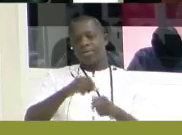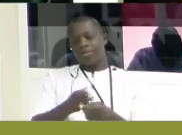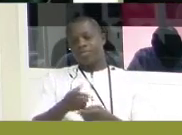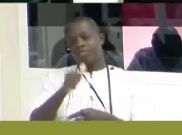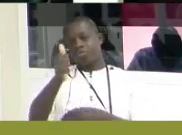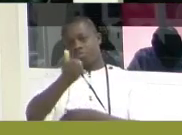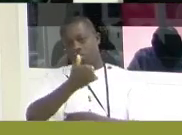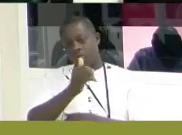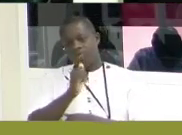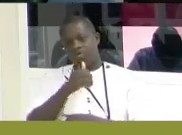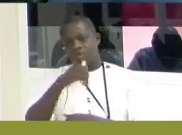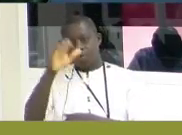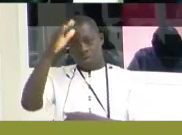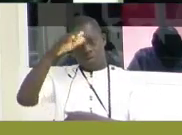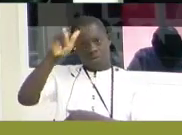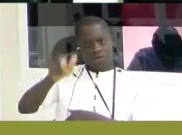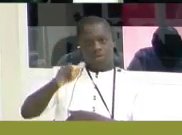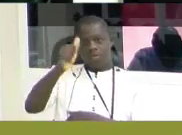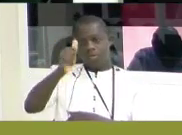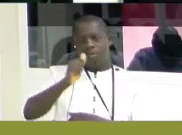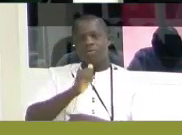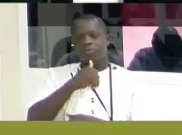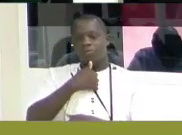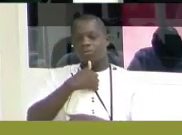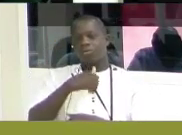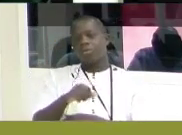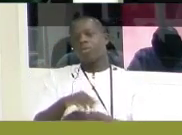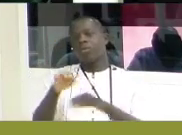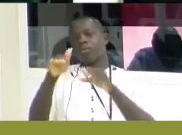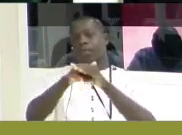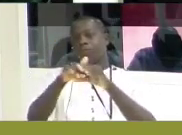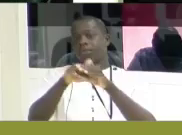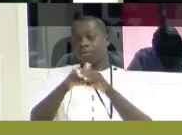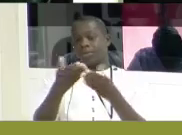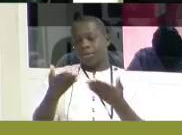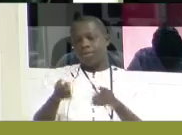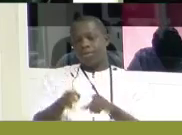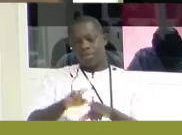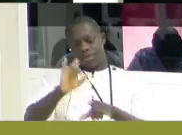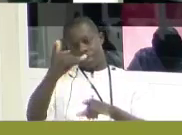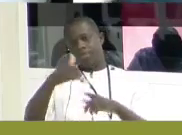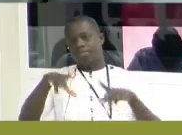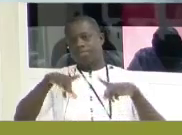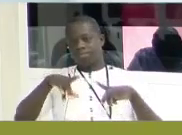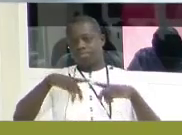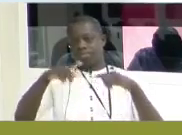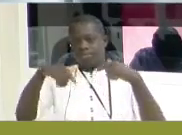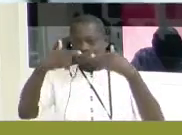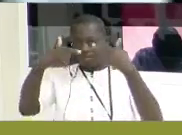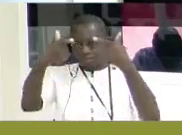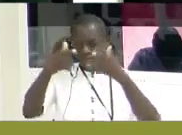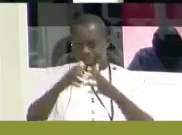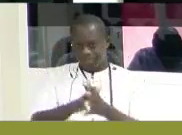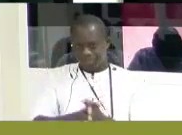of the audience. Yes, we are ready to proceed. Mr. Usher, can you please get the witness? Thank you.